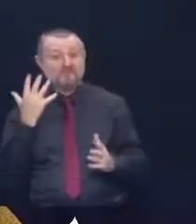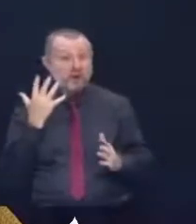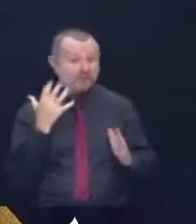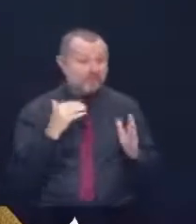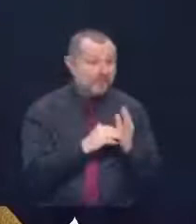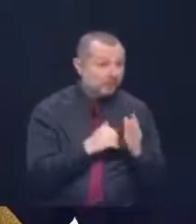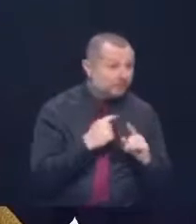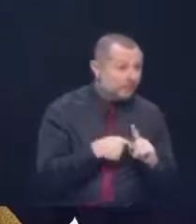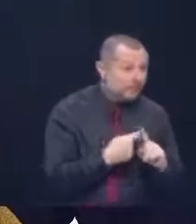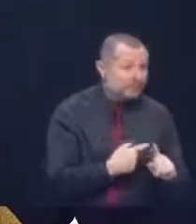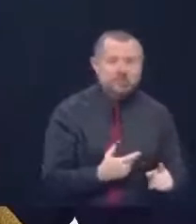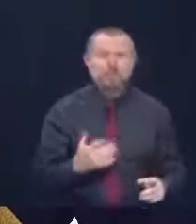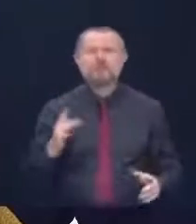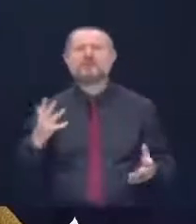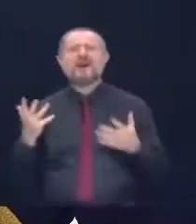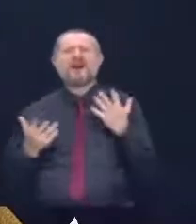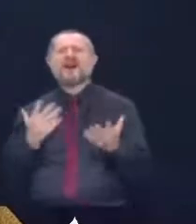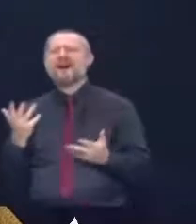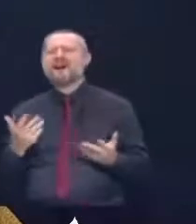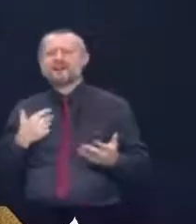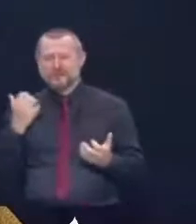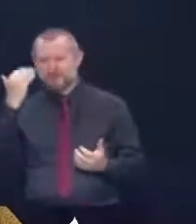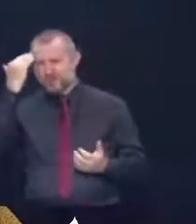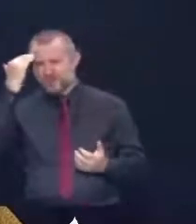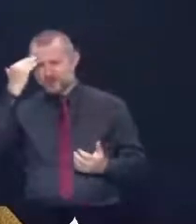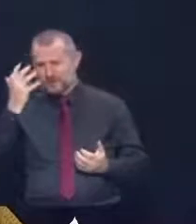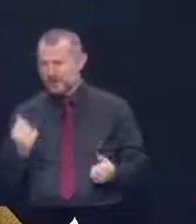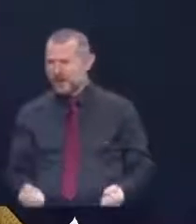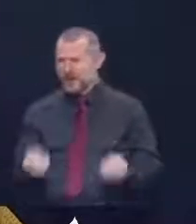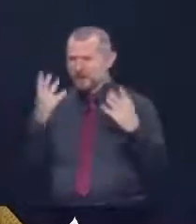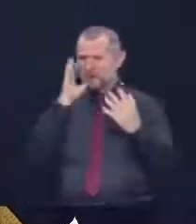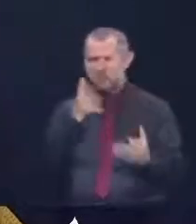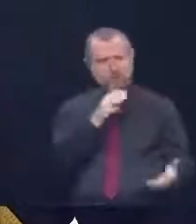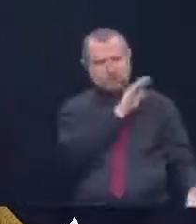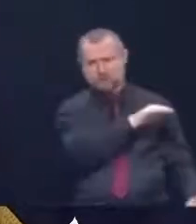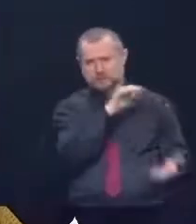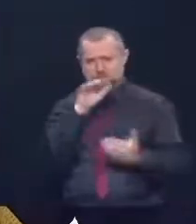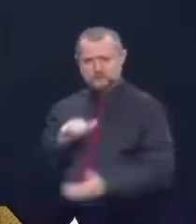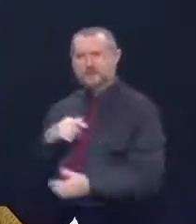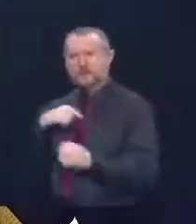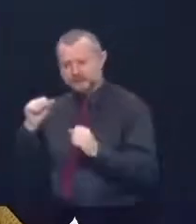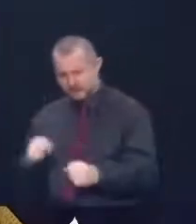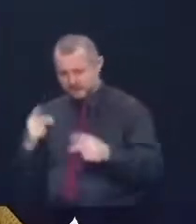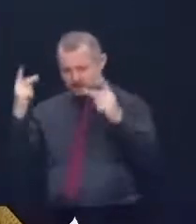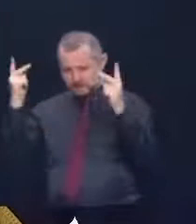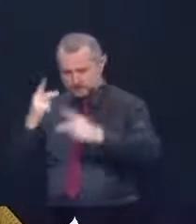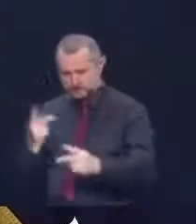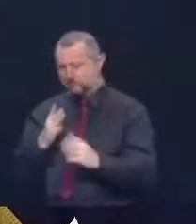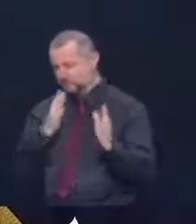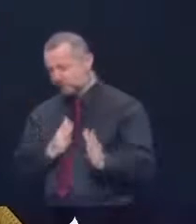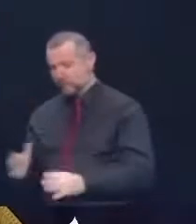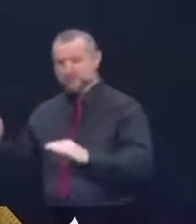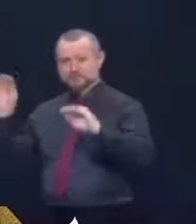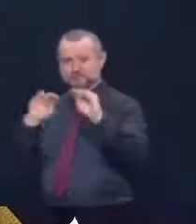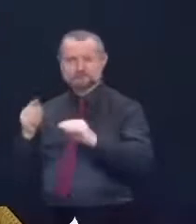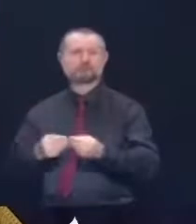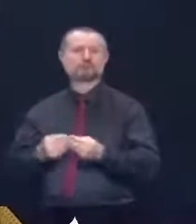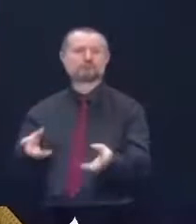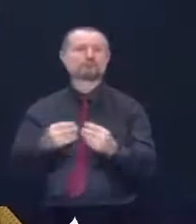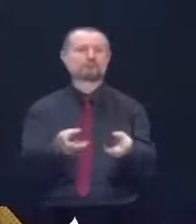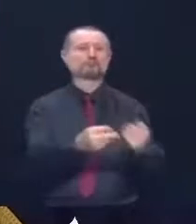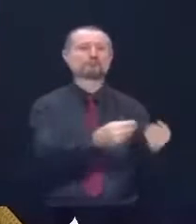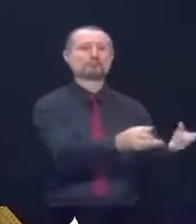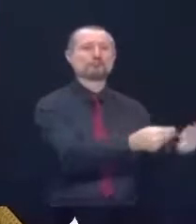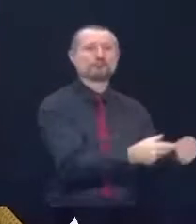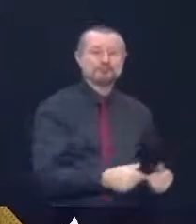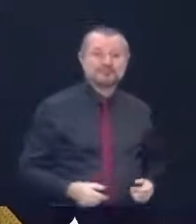month? And when you know the supply, you can come up with the actual plan, specifics of the